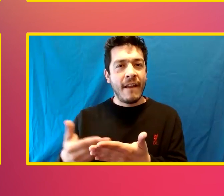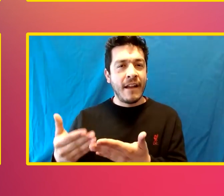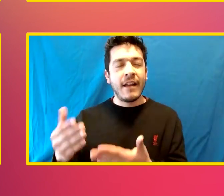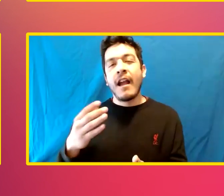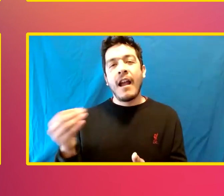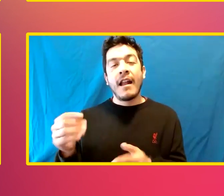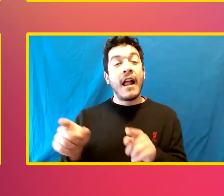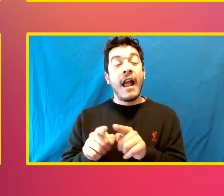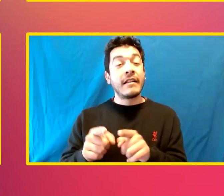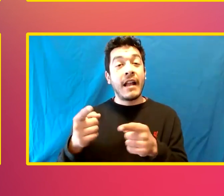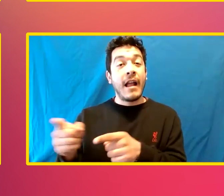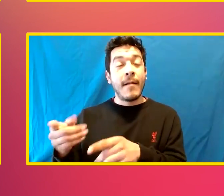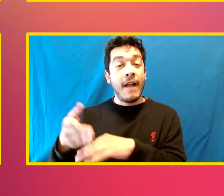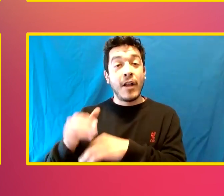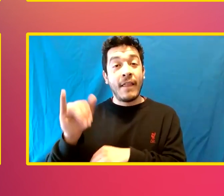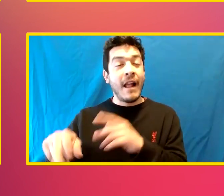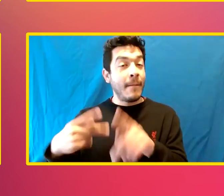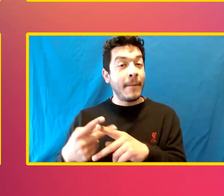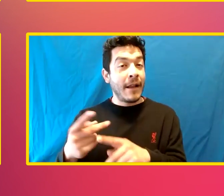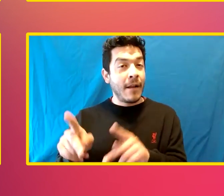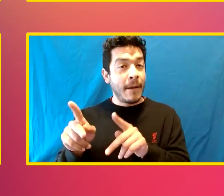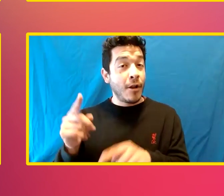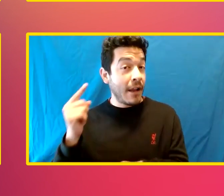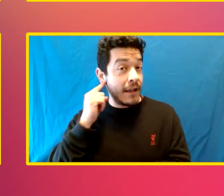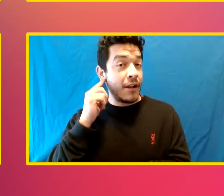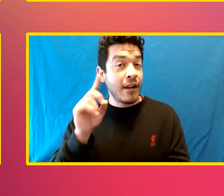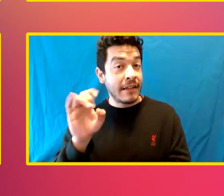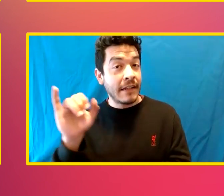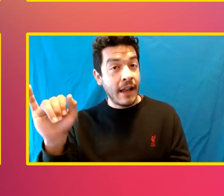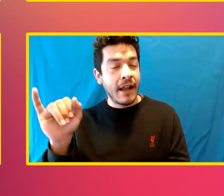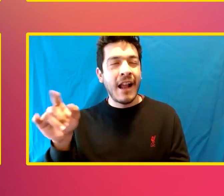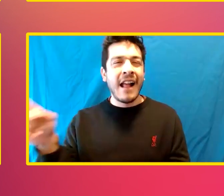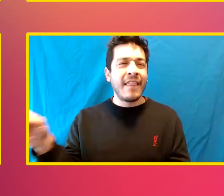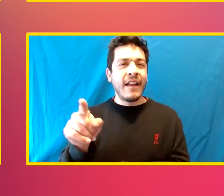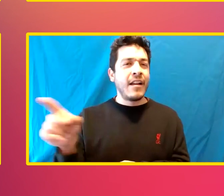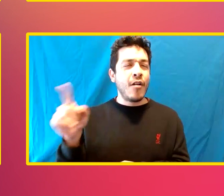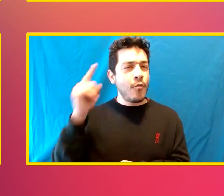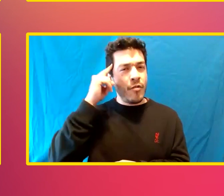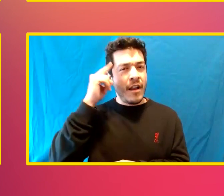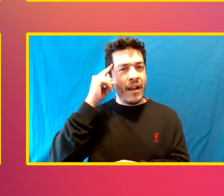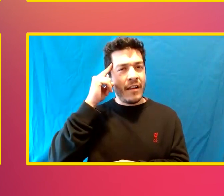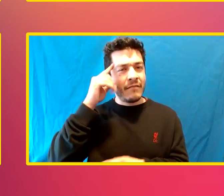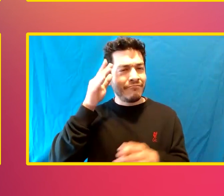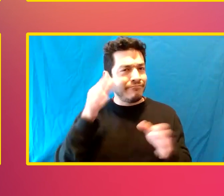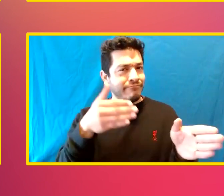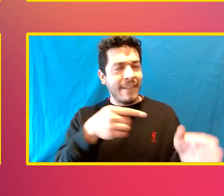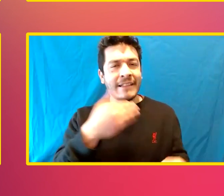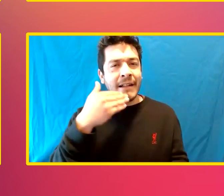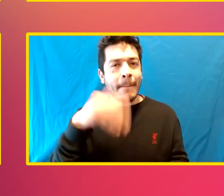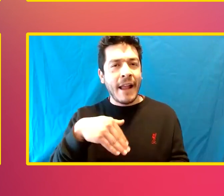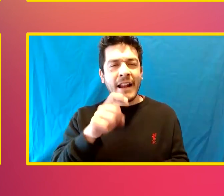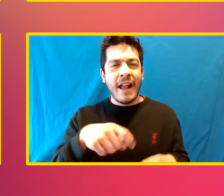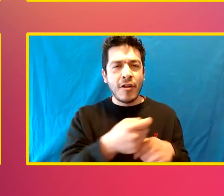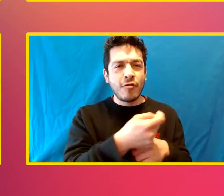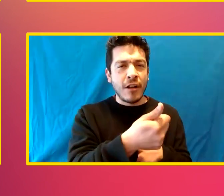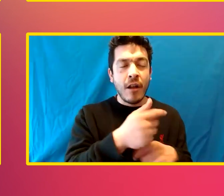And, as a result now, when people hear DEI, their brain goes to, oh, this is bad, we got to get rid of it, but